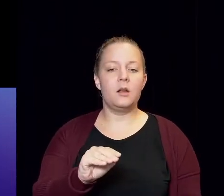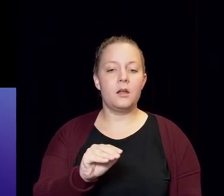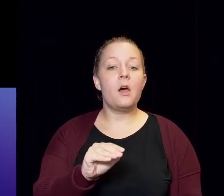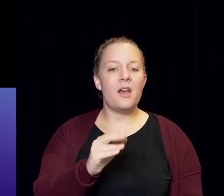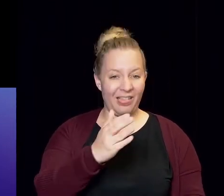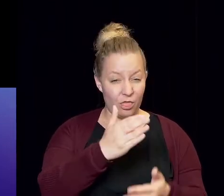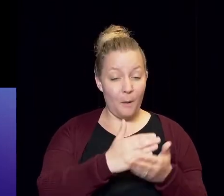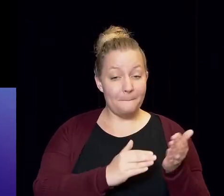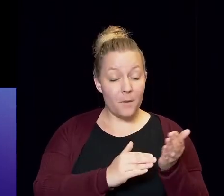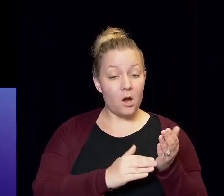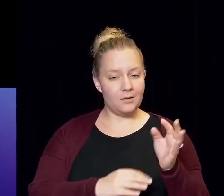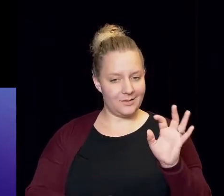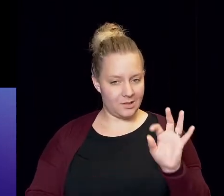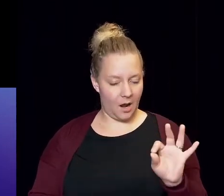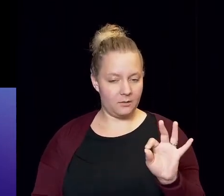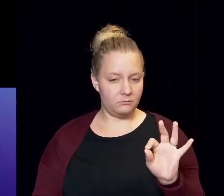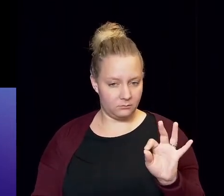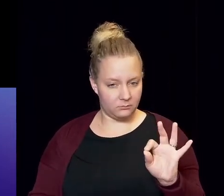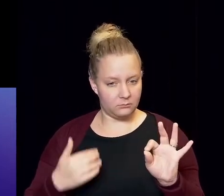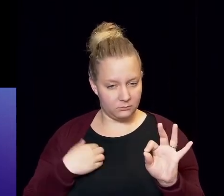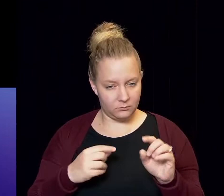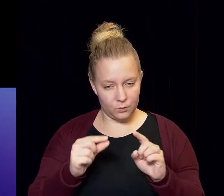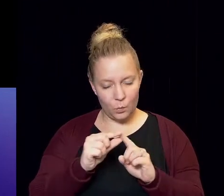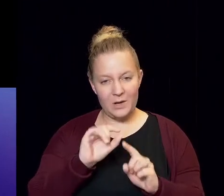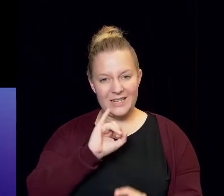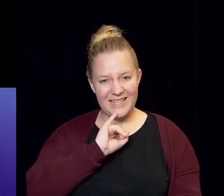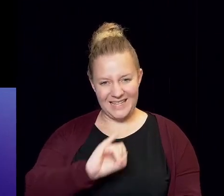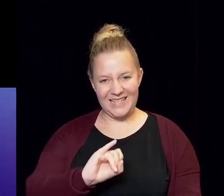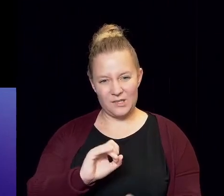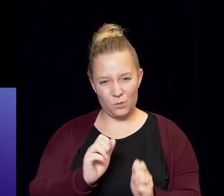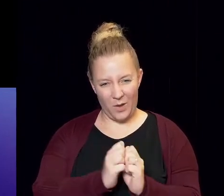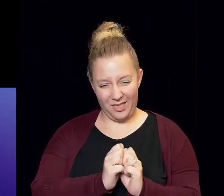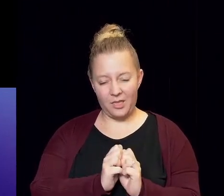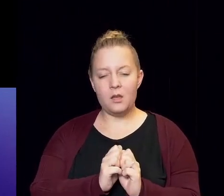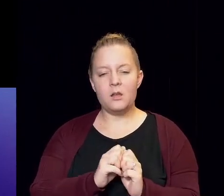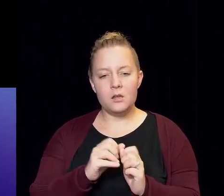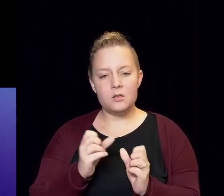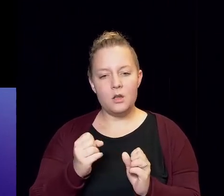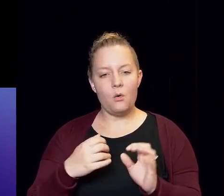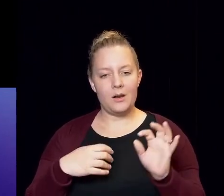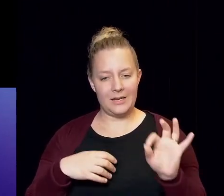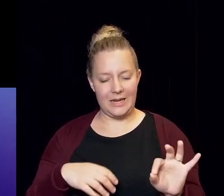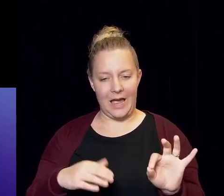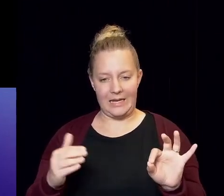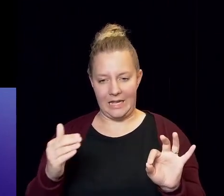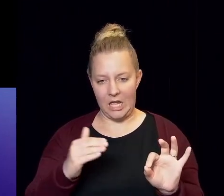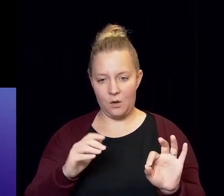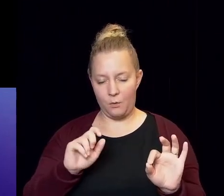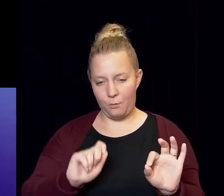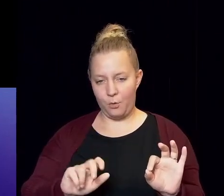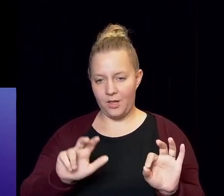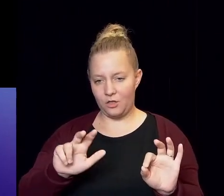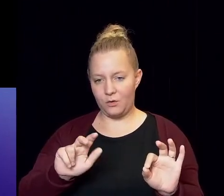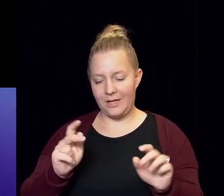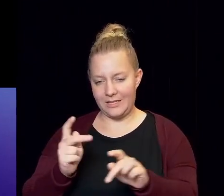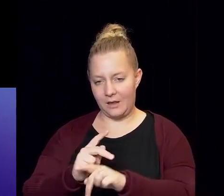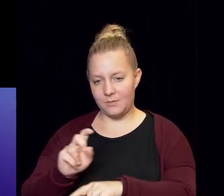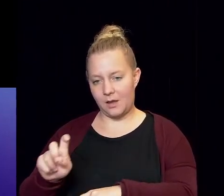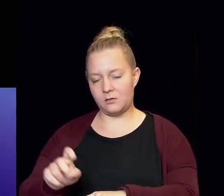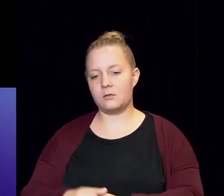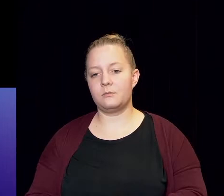and the part is 9 because it has that word is with it. So I have 9 equals 0.3 times